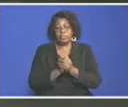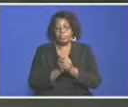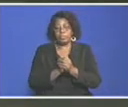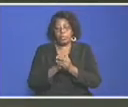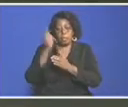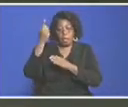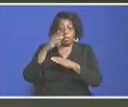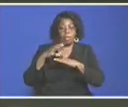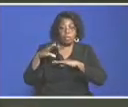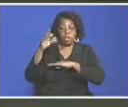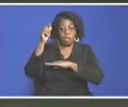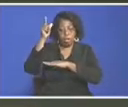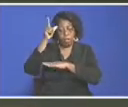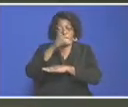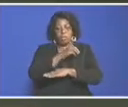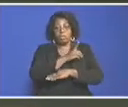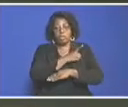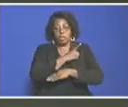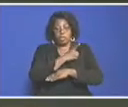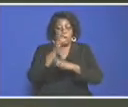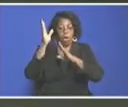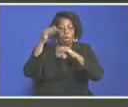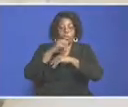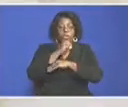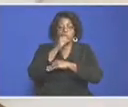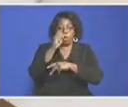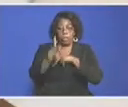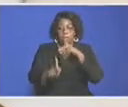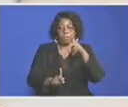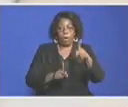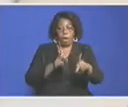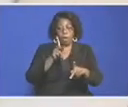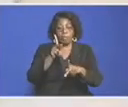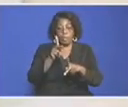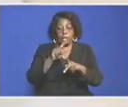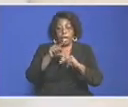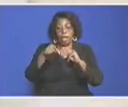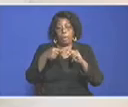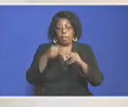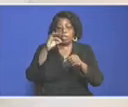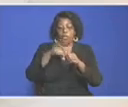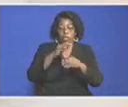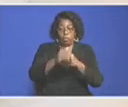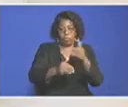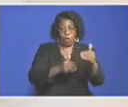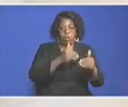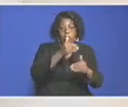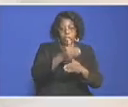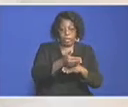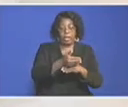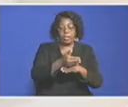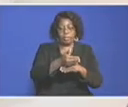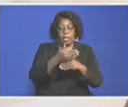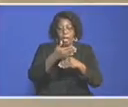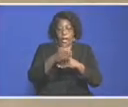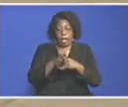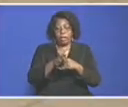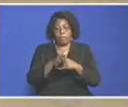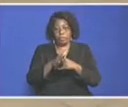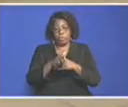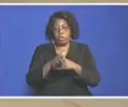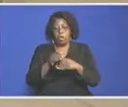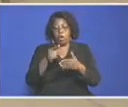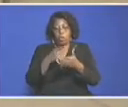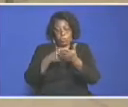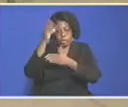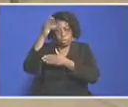Parliamentary Commissioner Lovato Duncanson is hoping to assure the voting public of the integrity of the voting process following red flags raised at the advanced polls